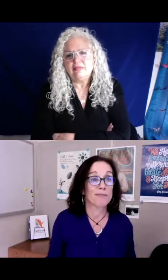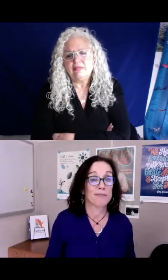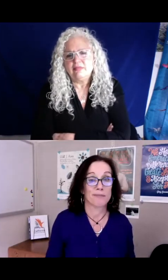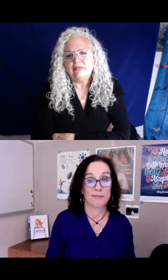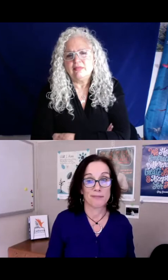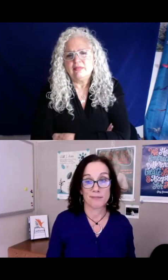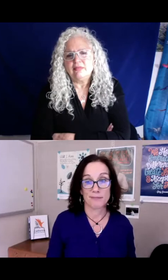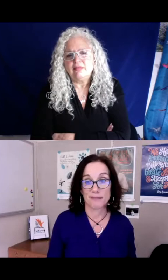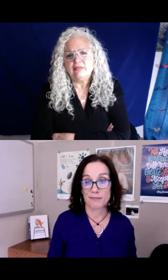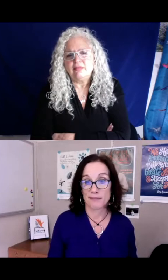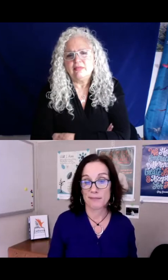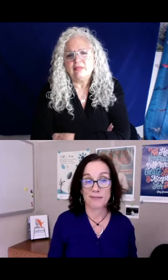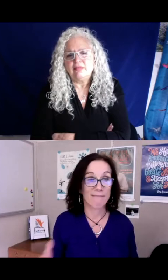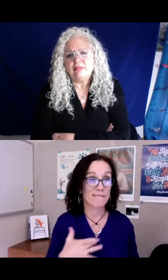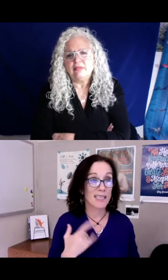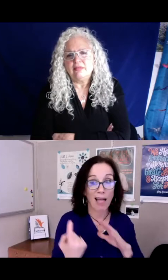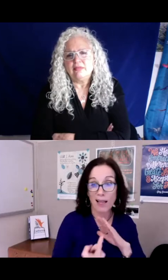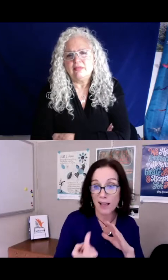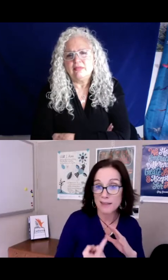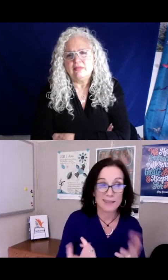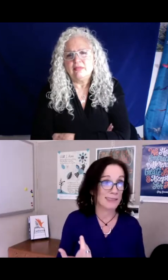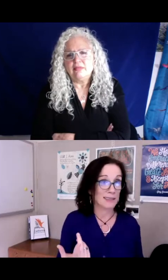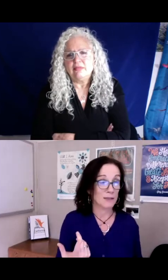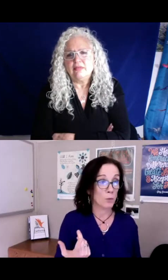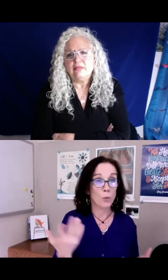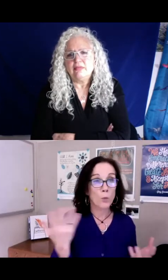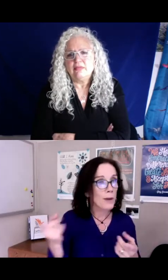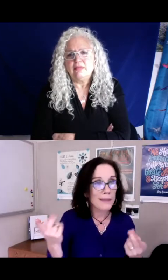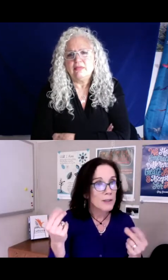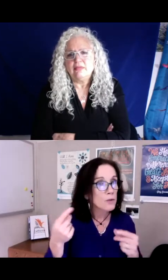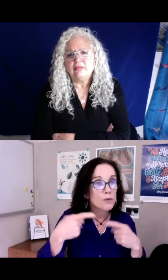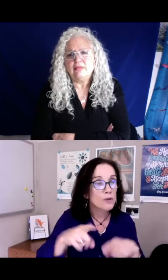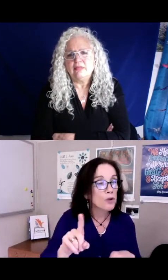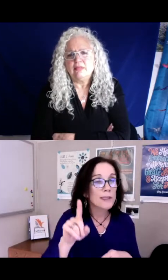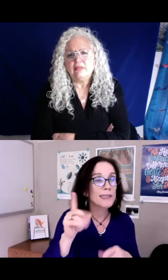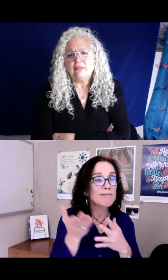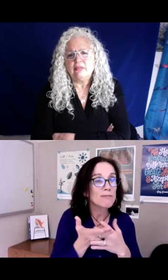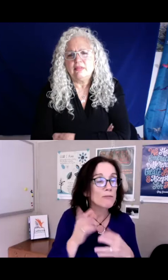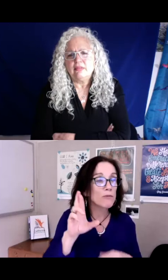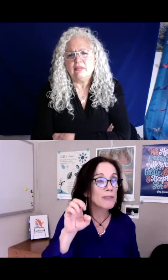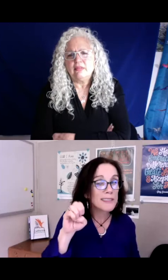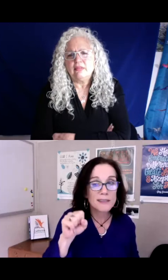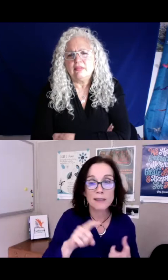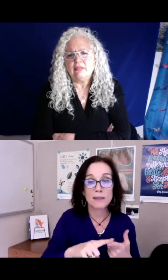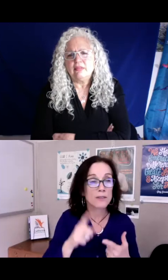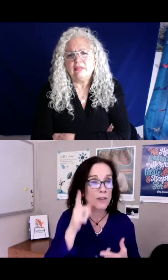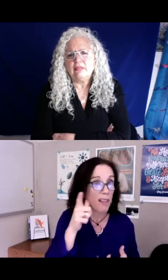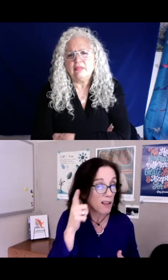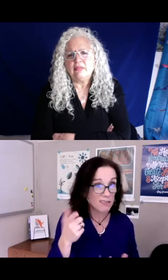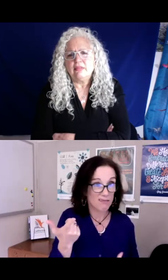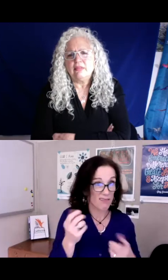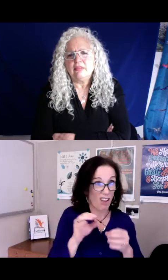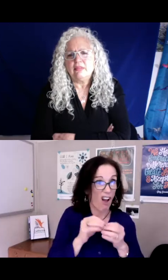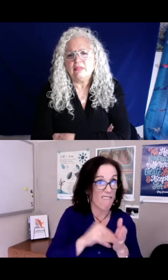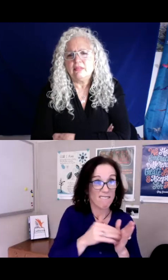be embarrassed to sign. They might feel isolated. and what do they